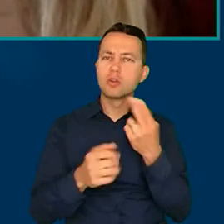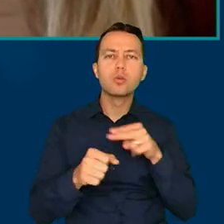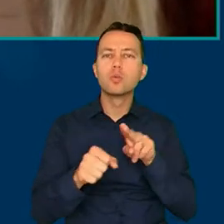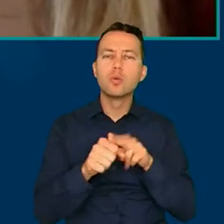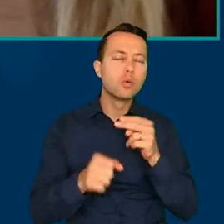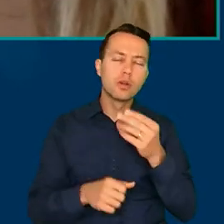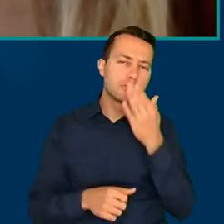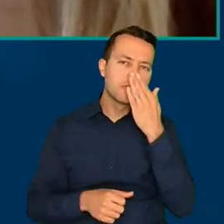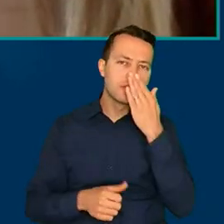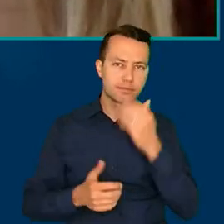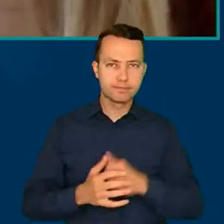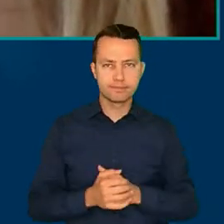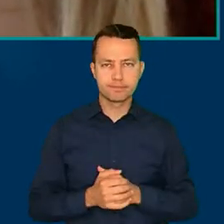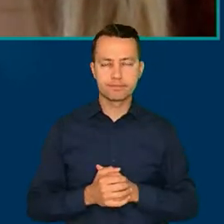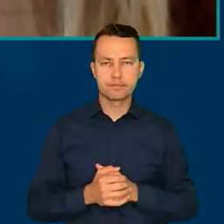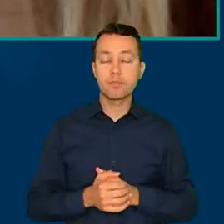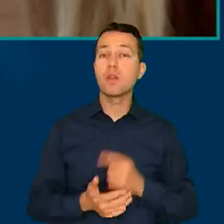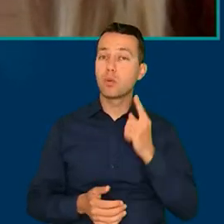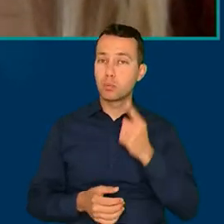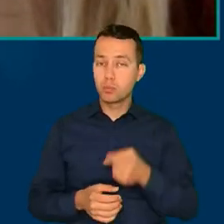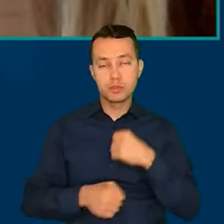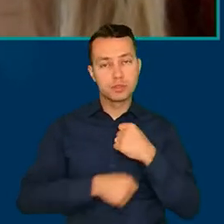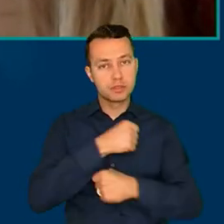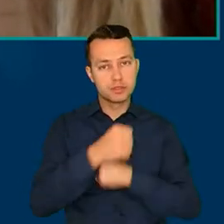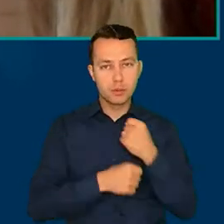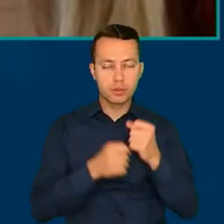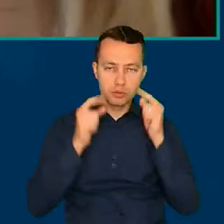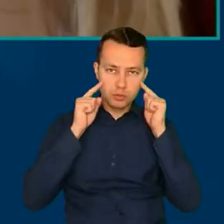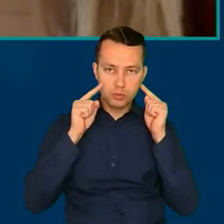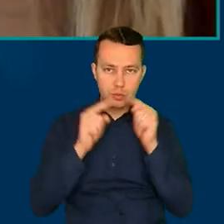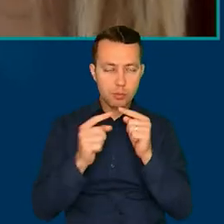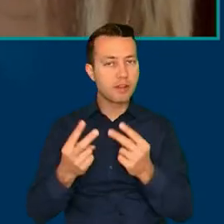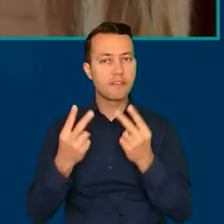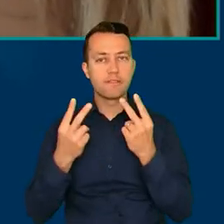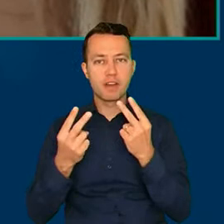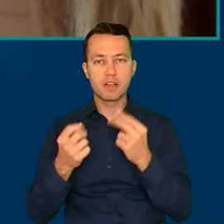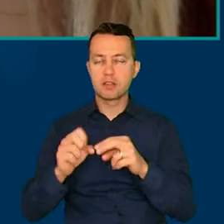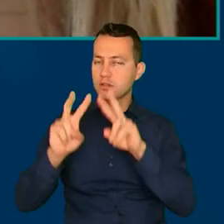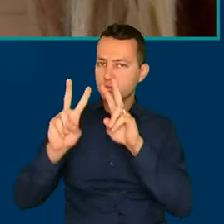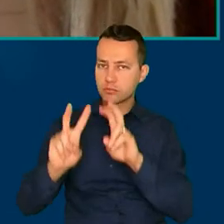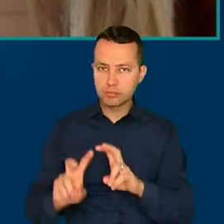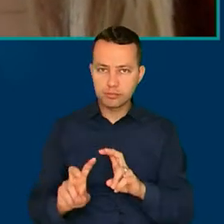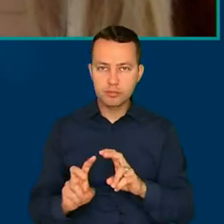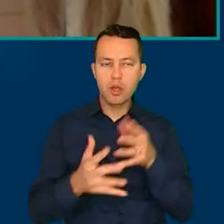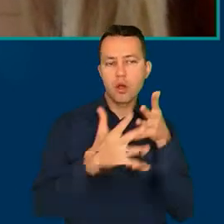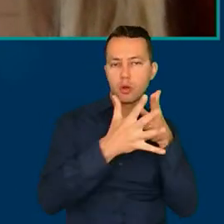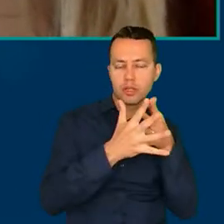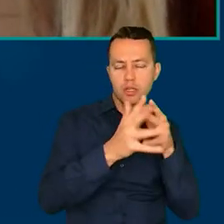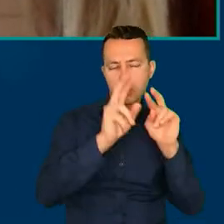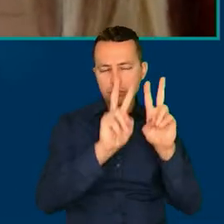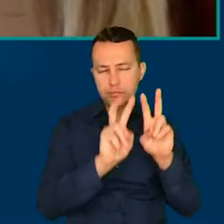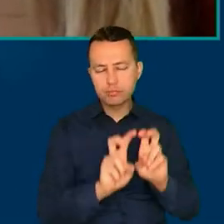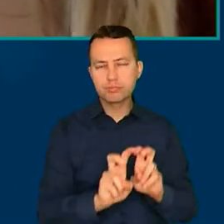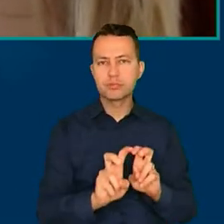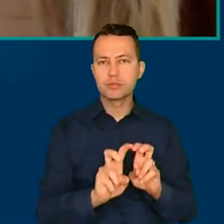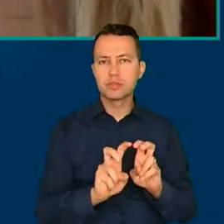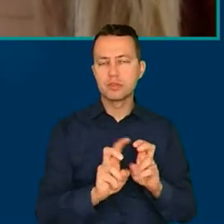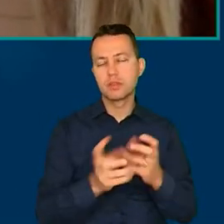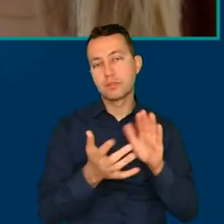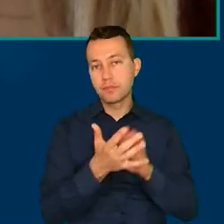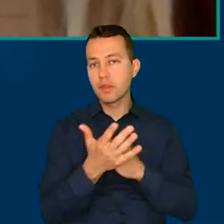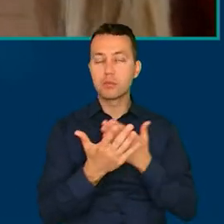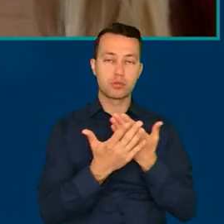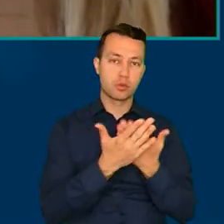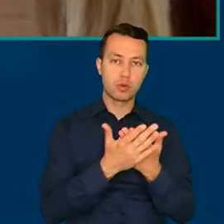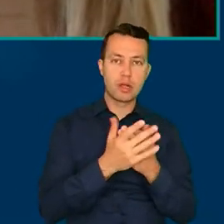assessments, which could be done through audits, which could be done through interviews with suppliers, which could be done through consulting